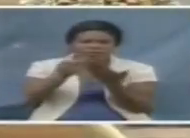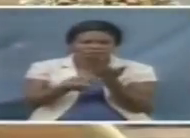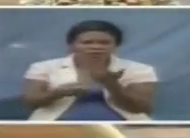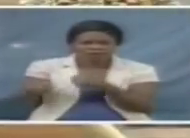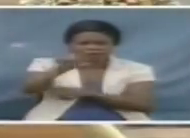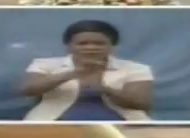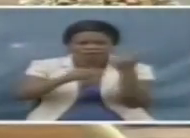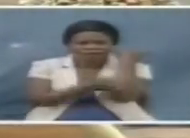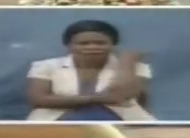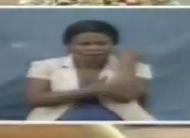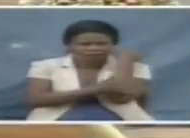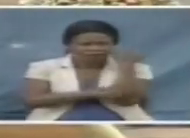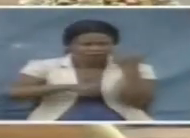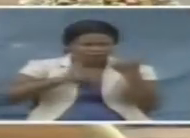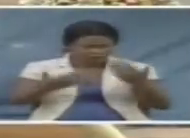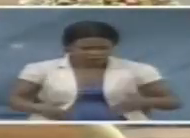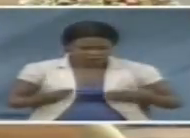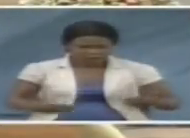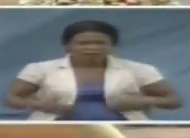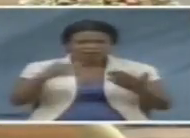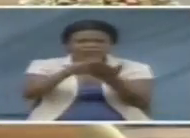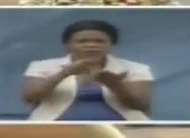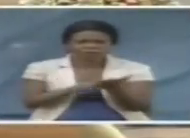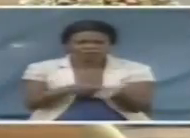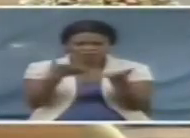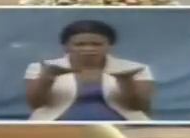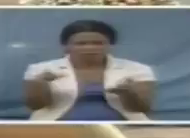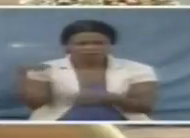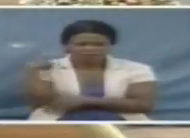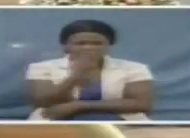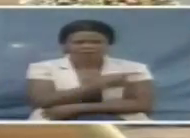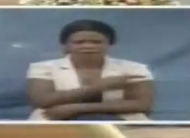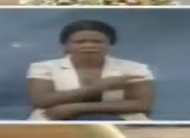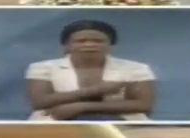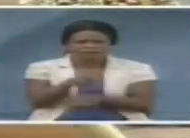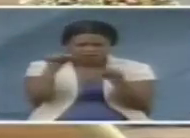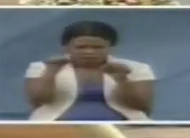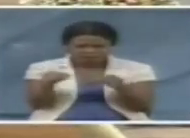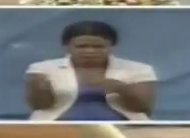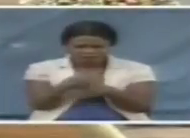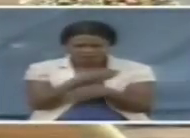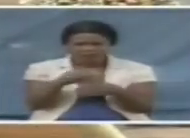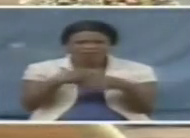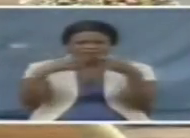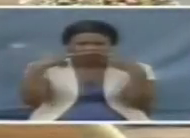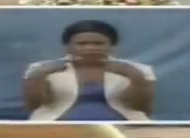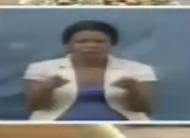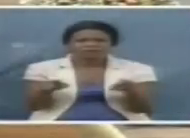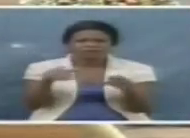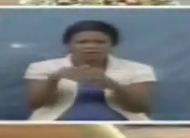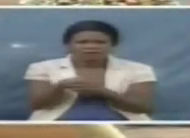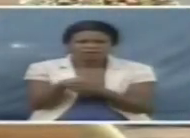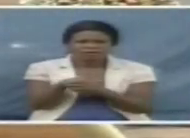and sanitation programs throughout the country. I'm pleased to report to this August House that